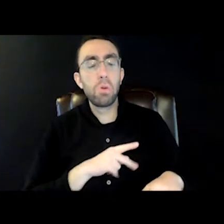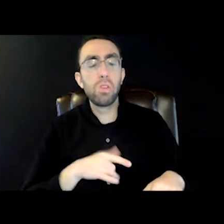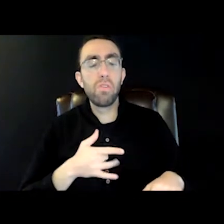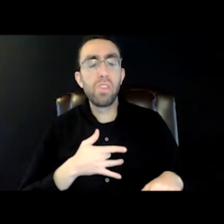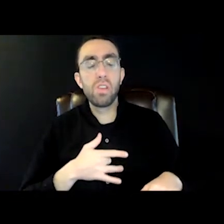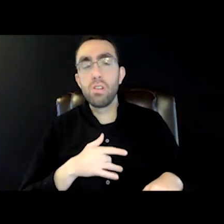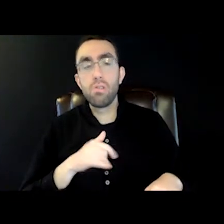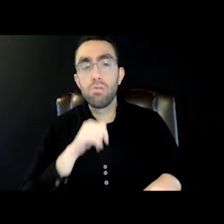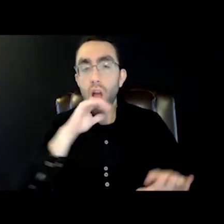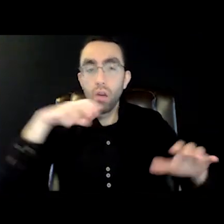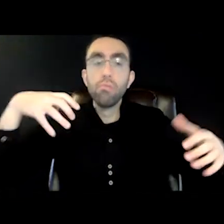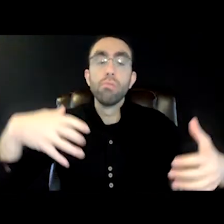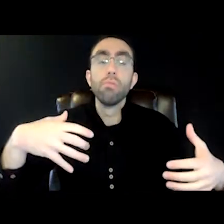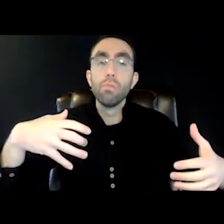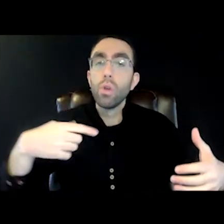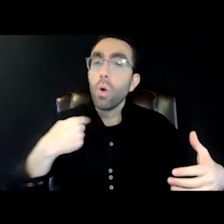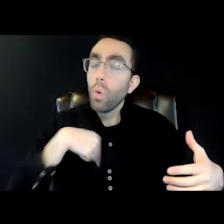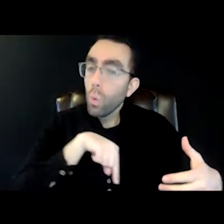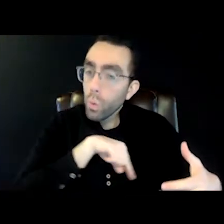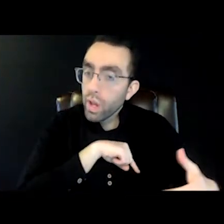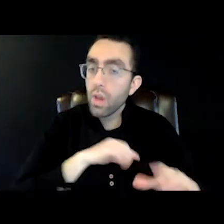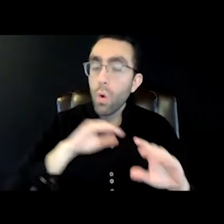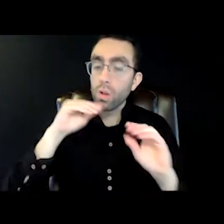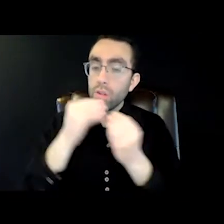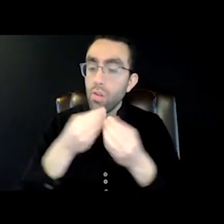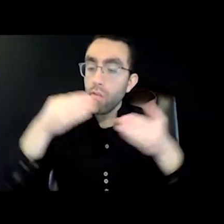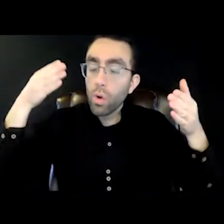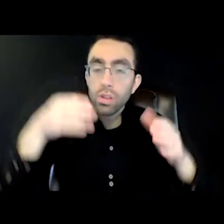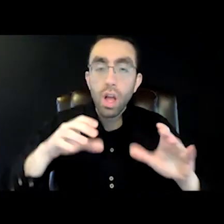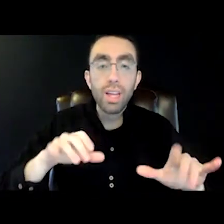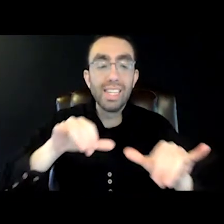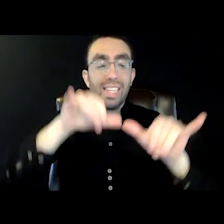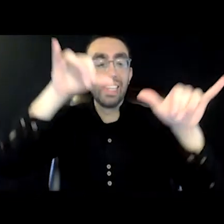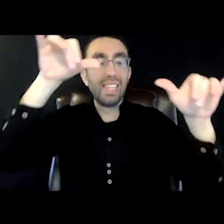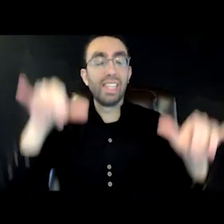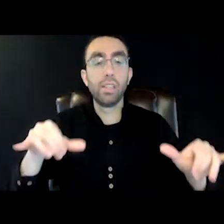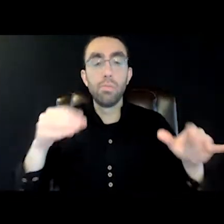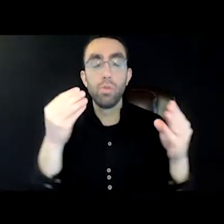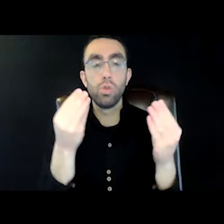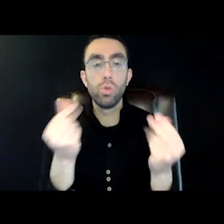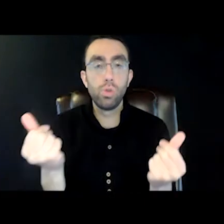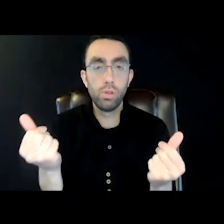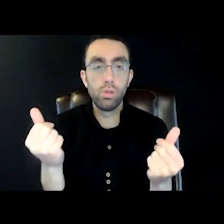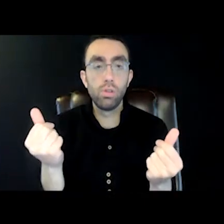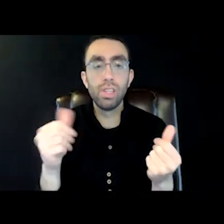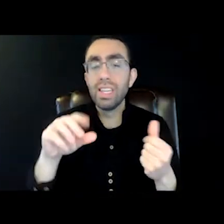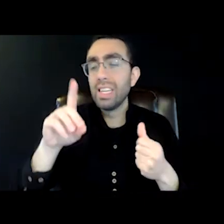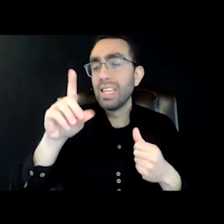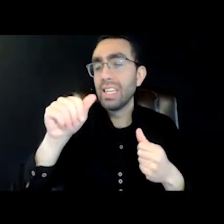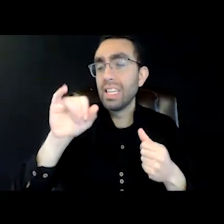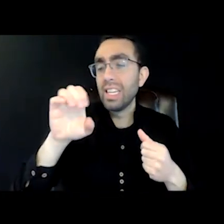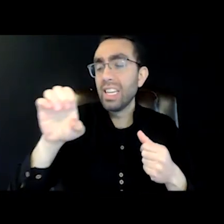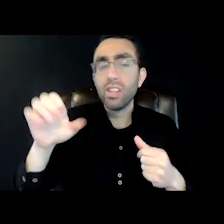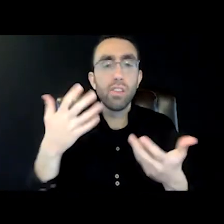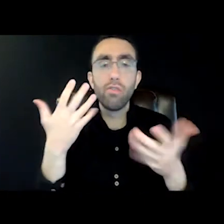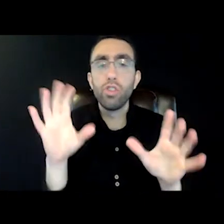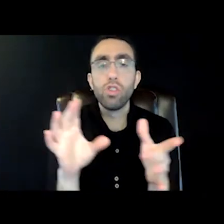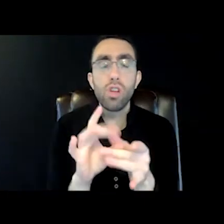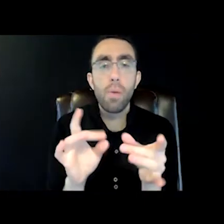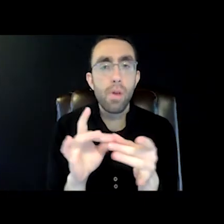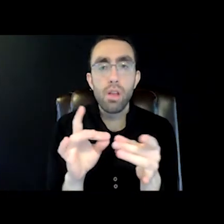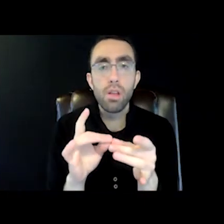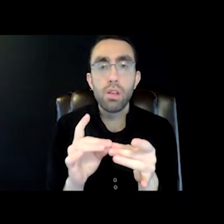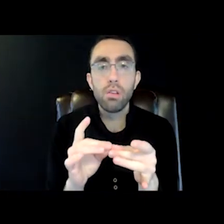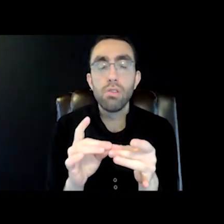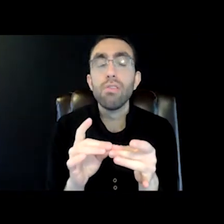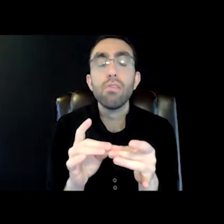really focus on the importance of systemic solutions. And I think, as Daisee mentioned, the importance of, like, there is no